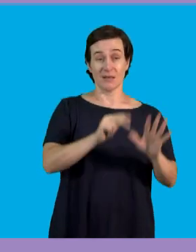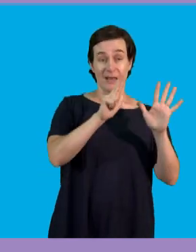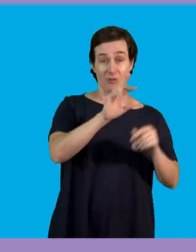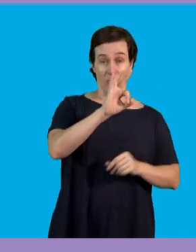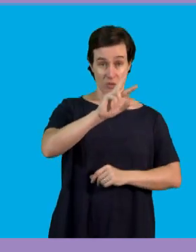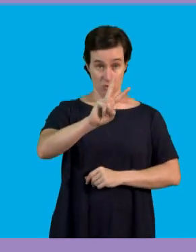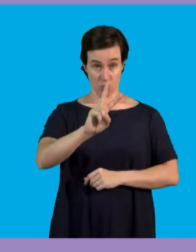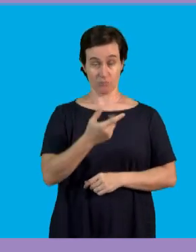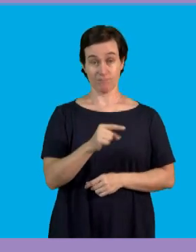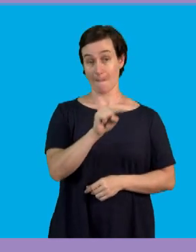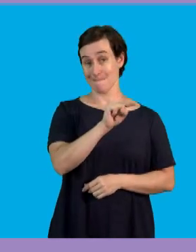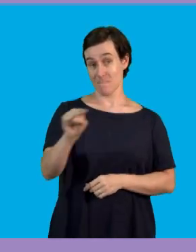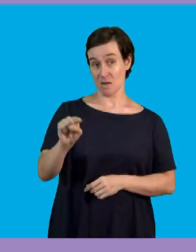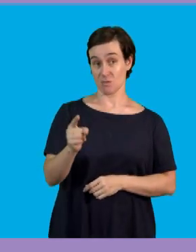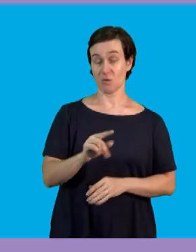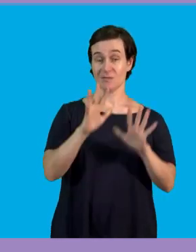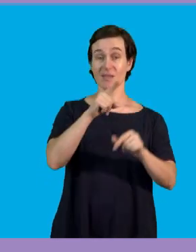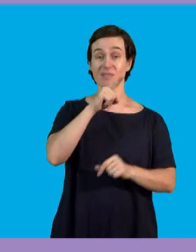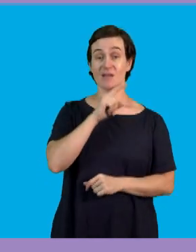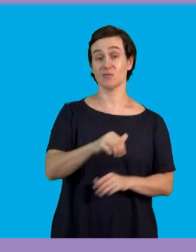37,832 and we are minusing